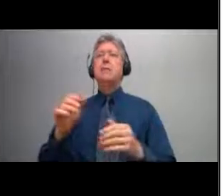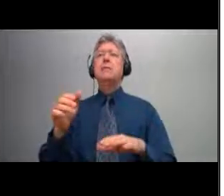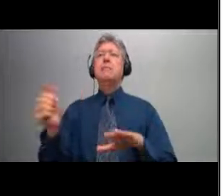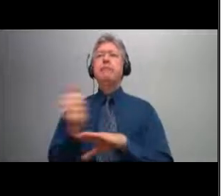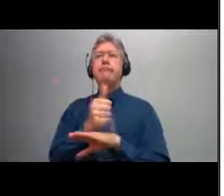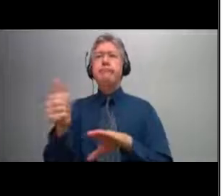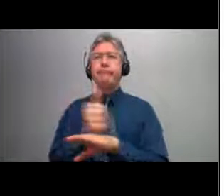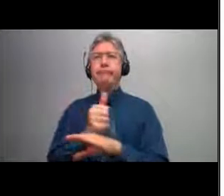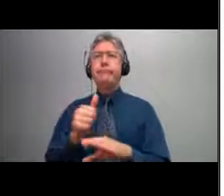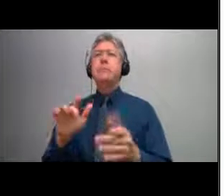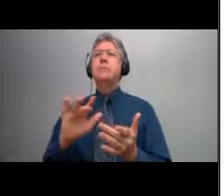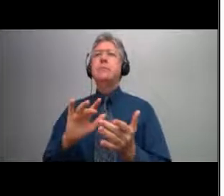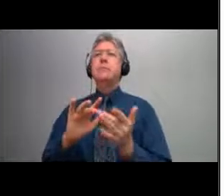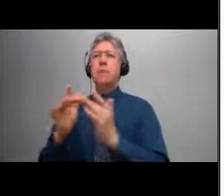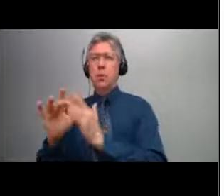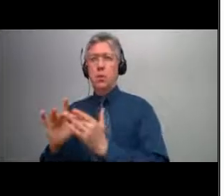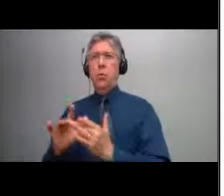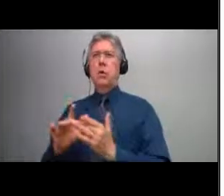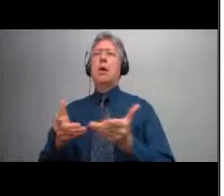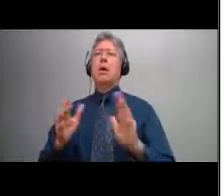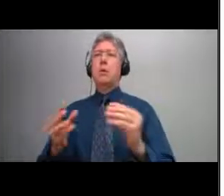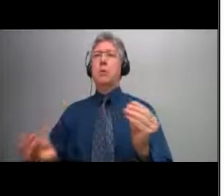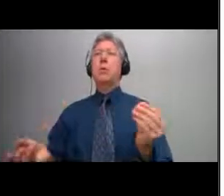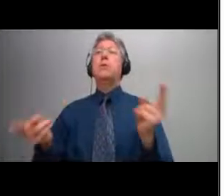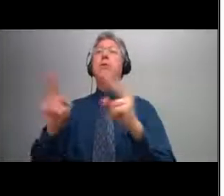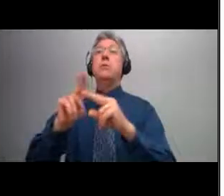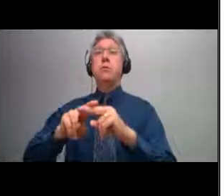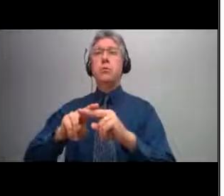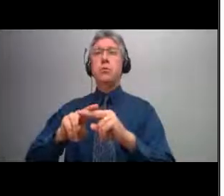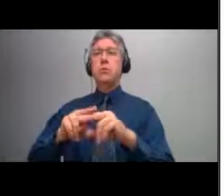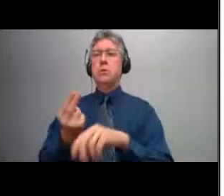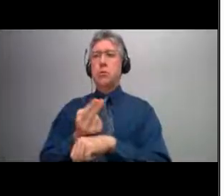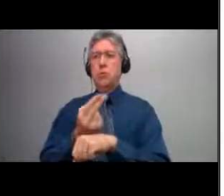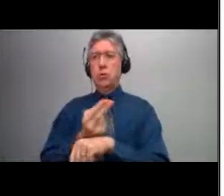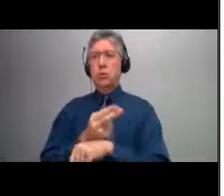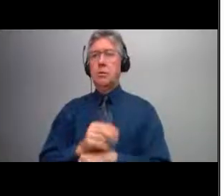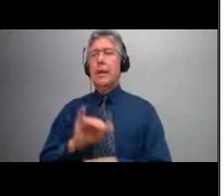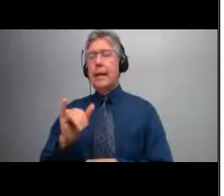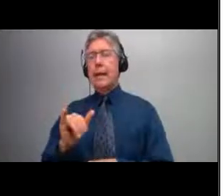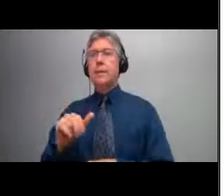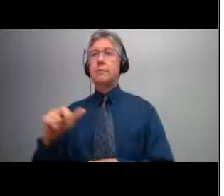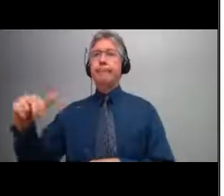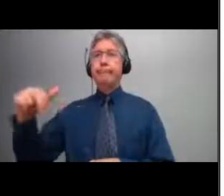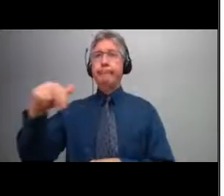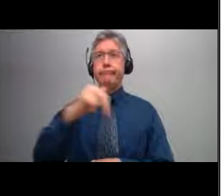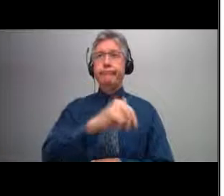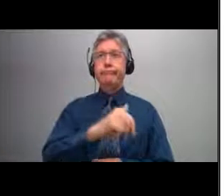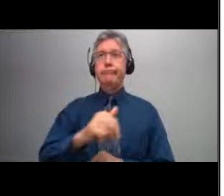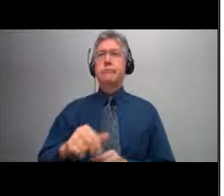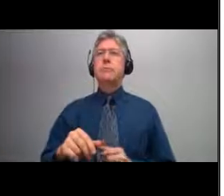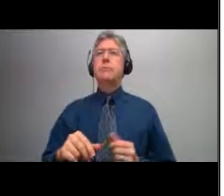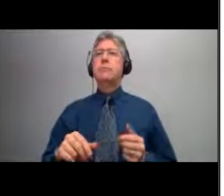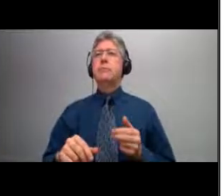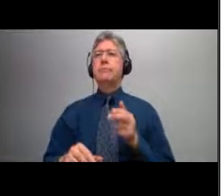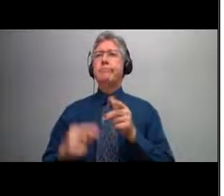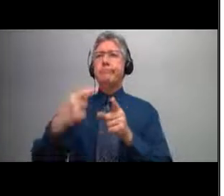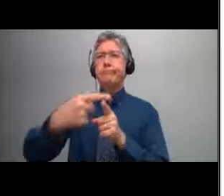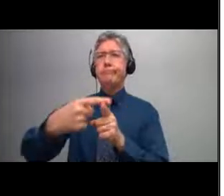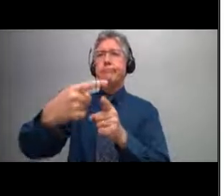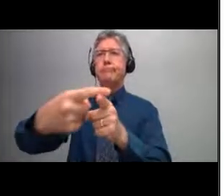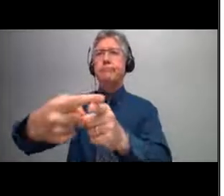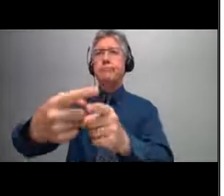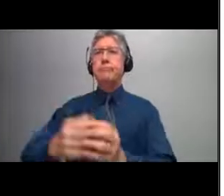that allows for safe crossings of autos and pedestrians at signalized intersections. On the next slide is an image of the environmental